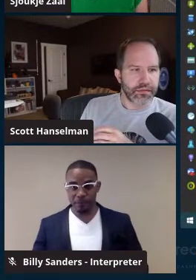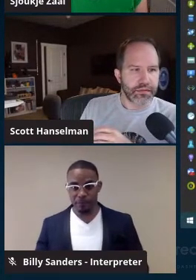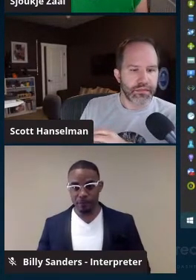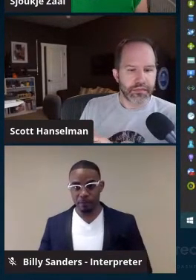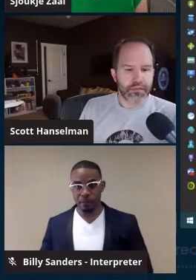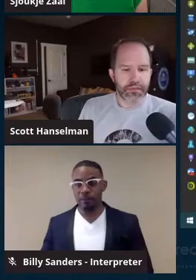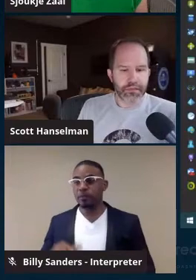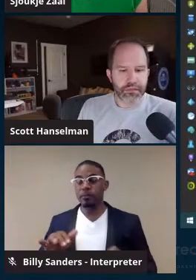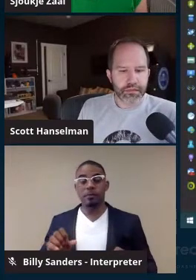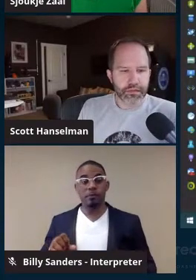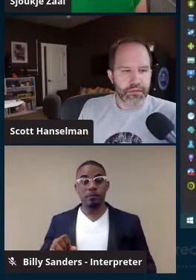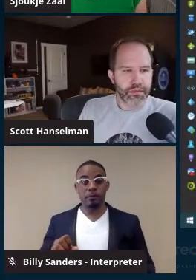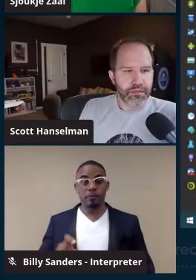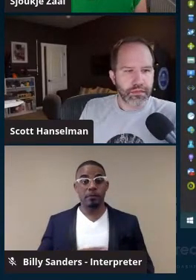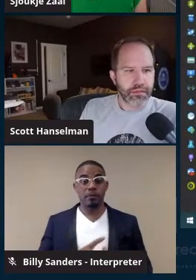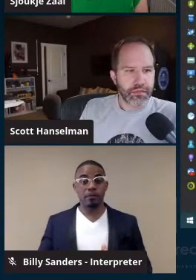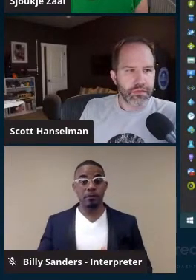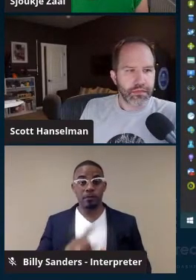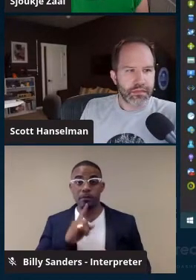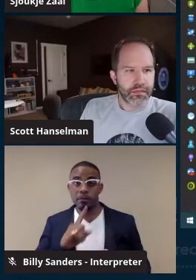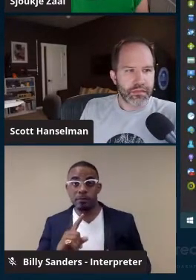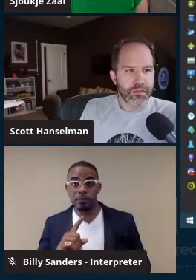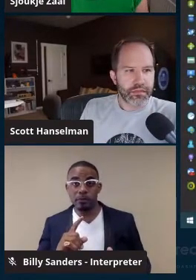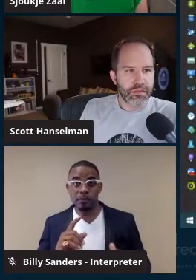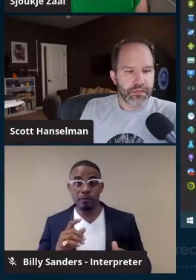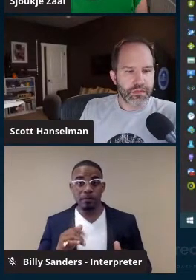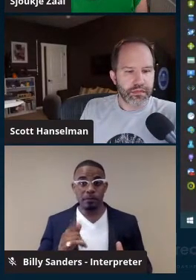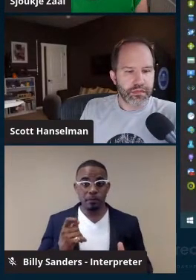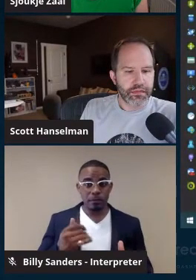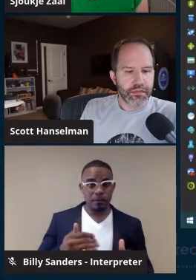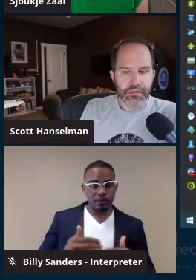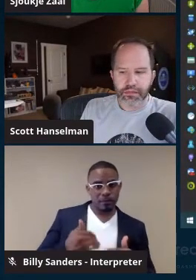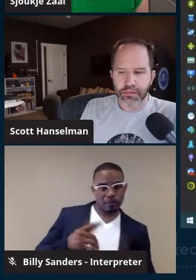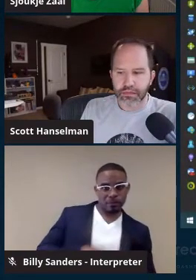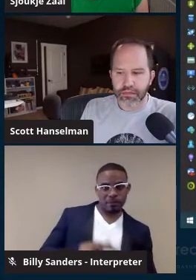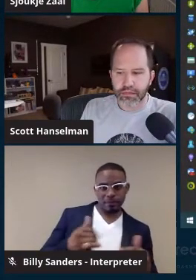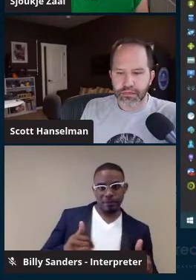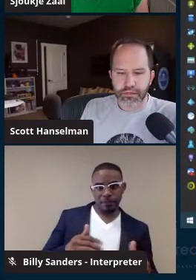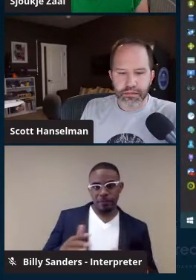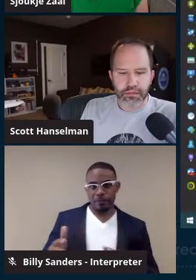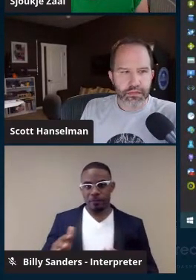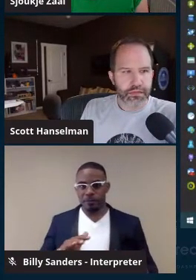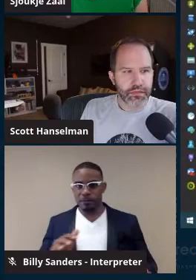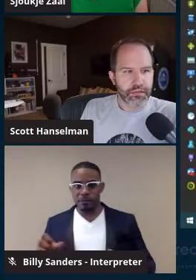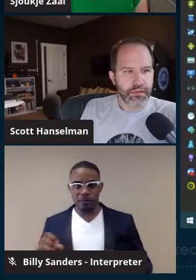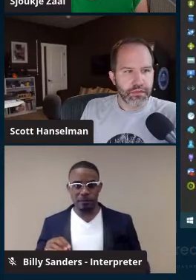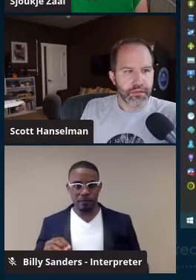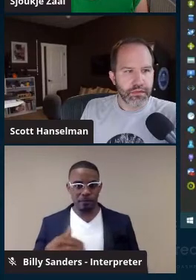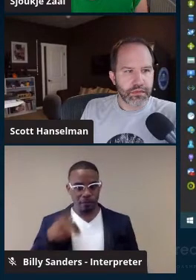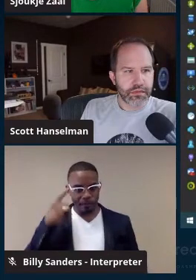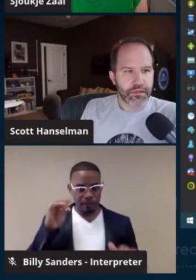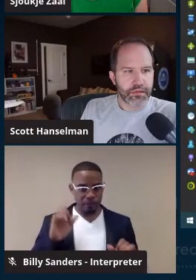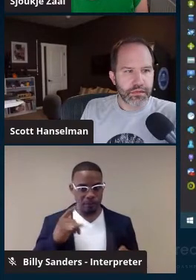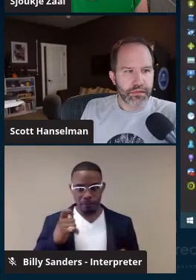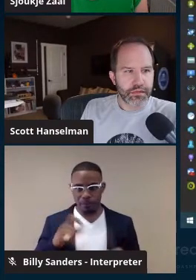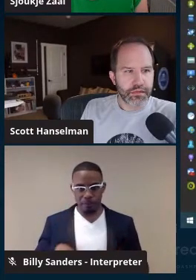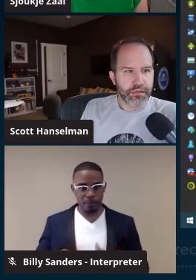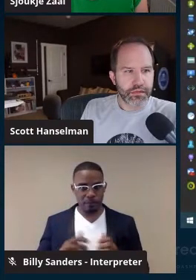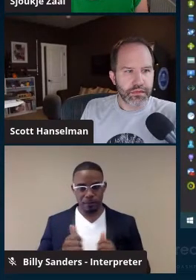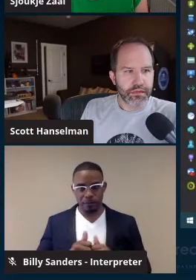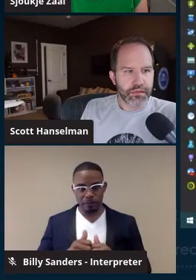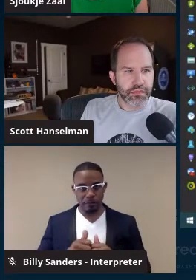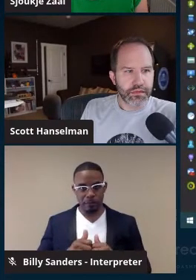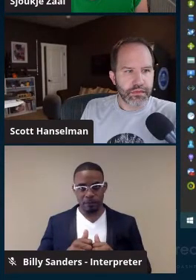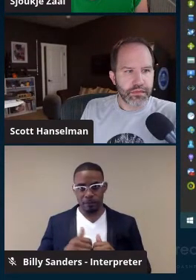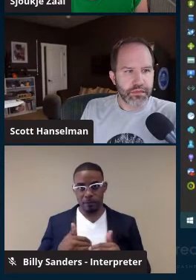Yes, and then we're a little bit ahead of time now. So I think we can just start with the session